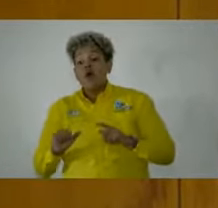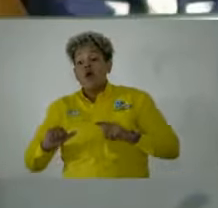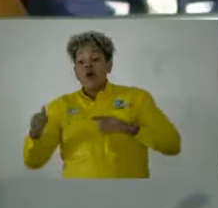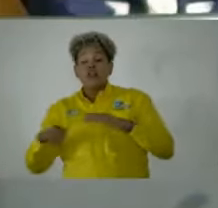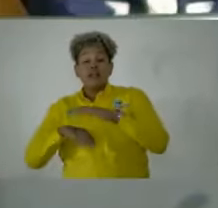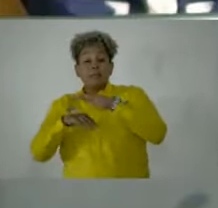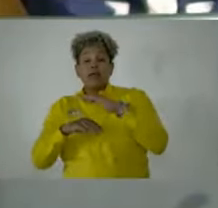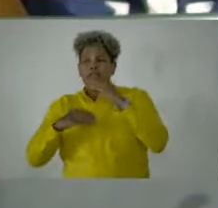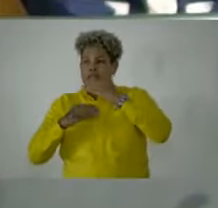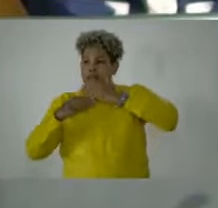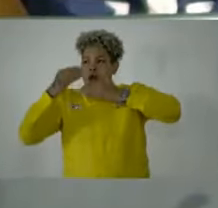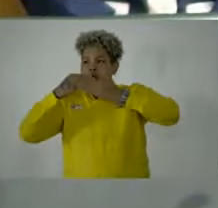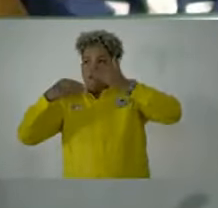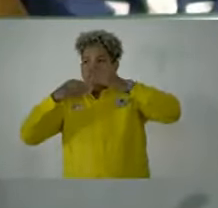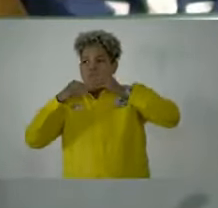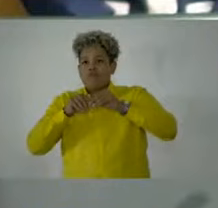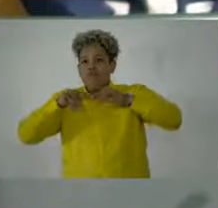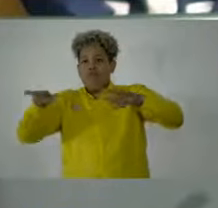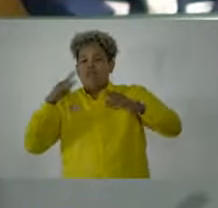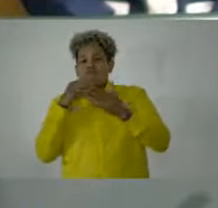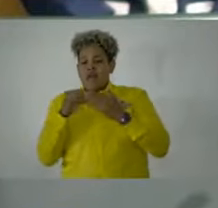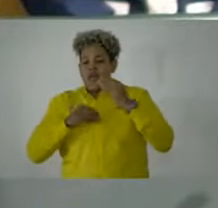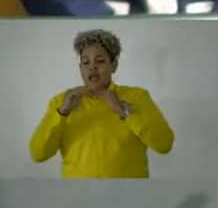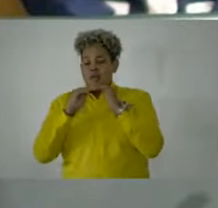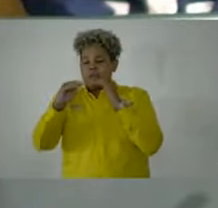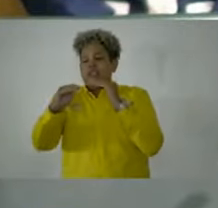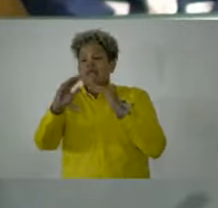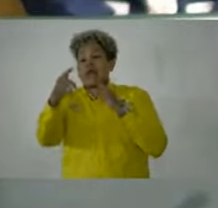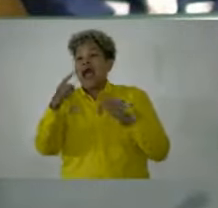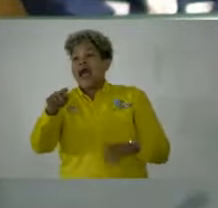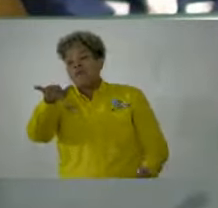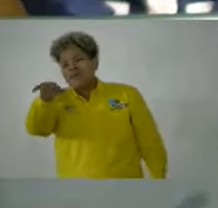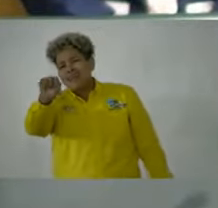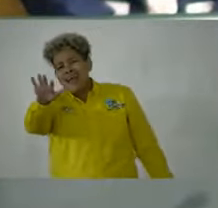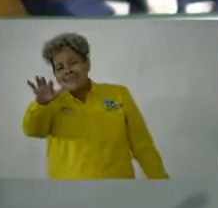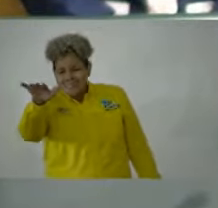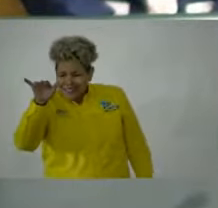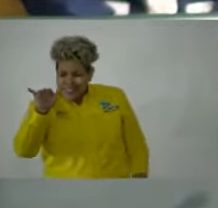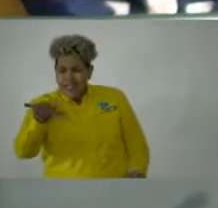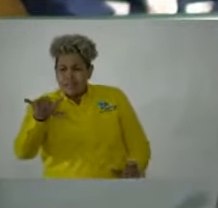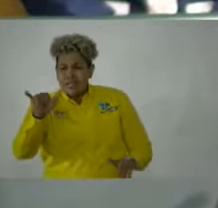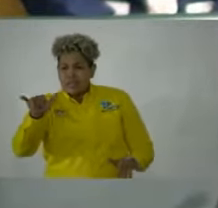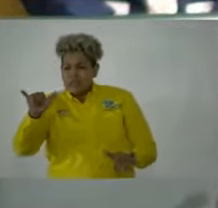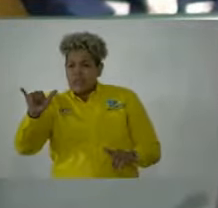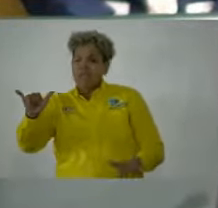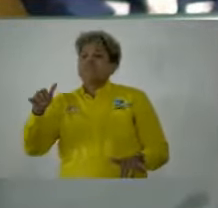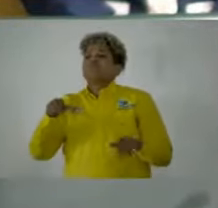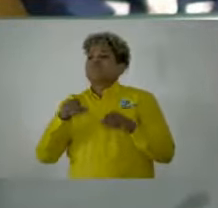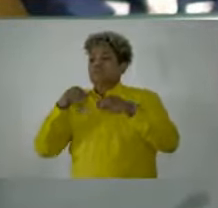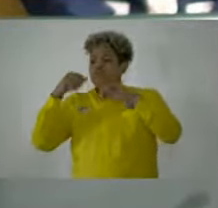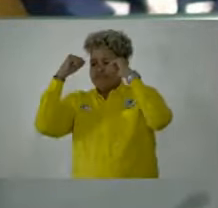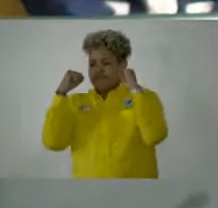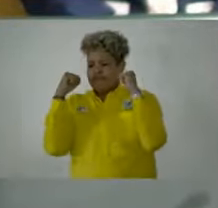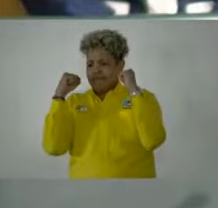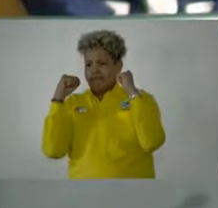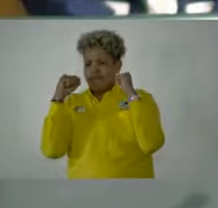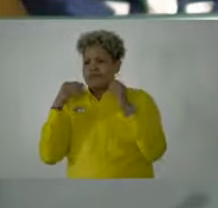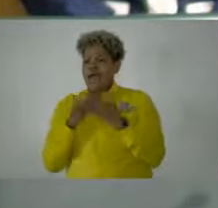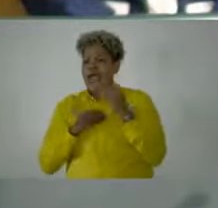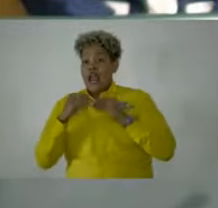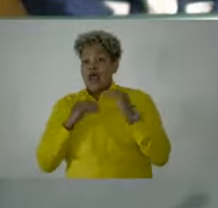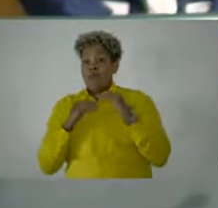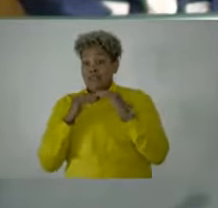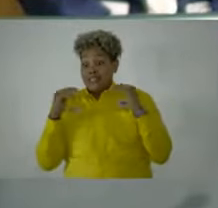basic building blocks of economic stability. Yes, the same tree of economic stability you are now